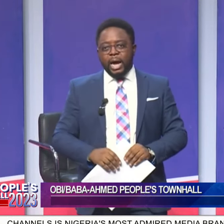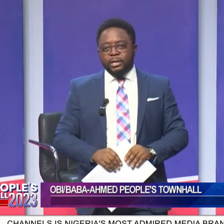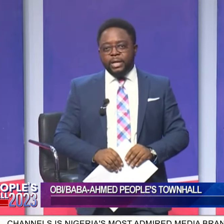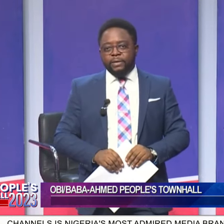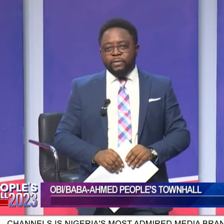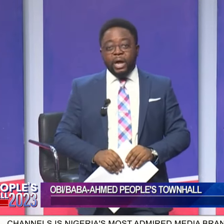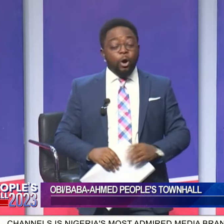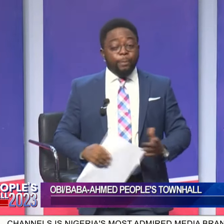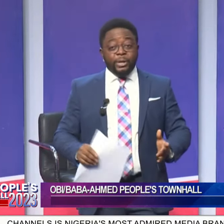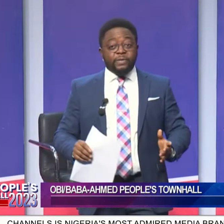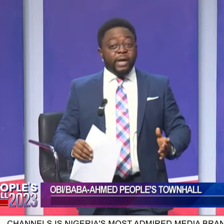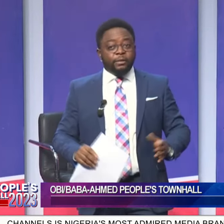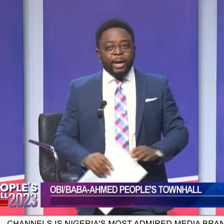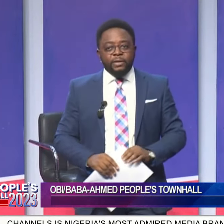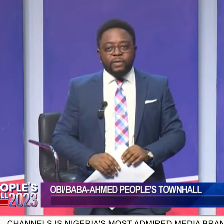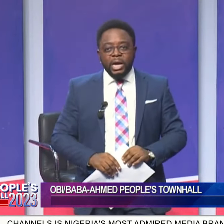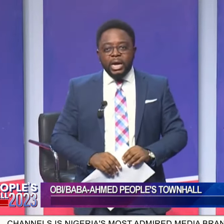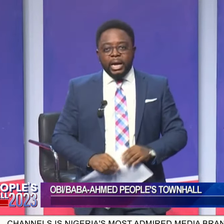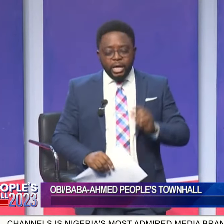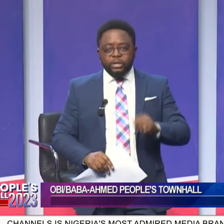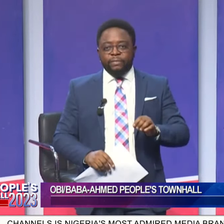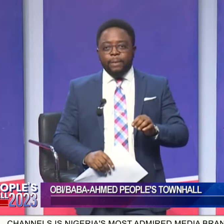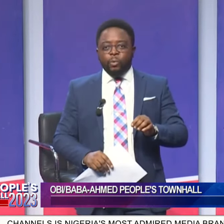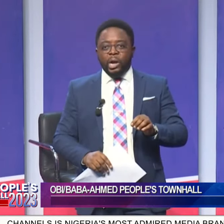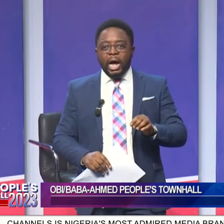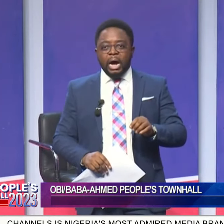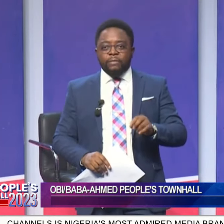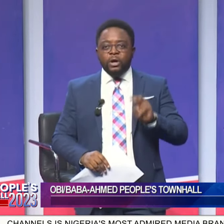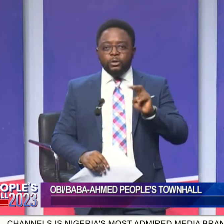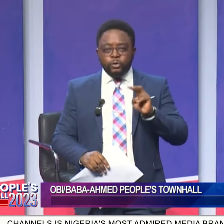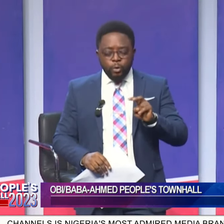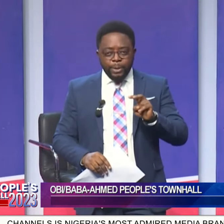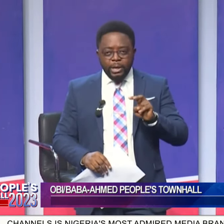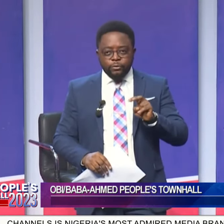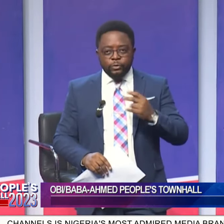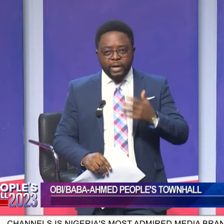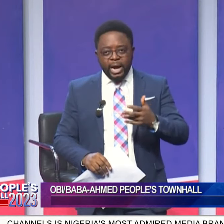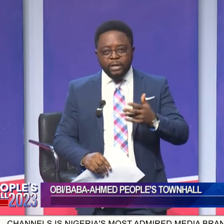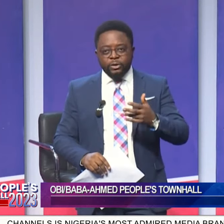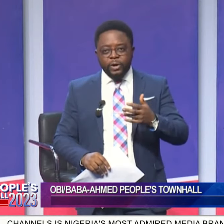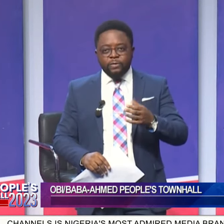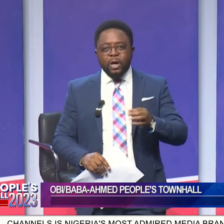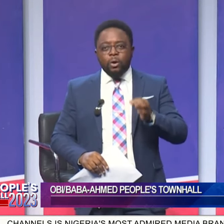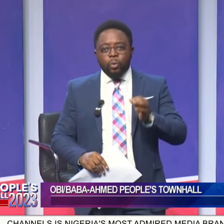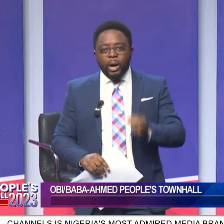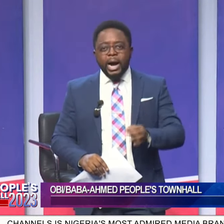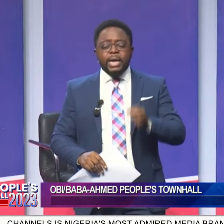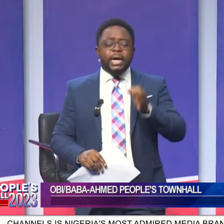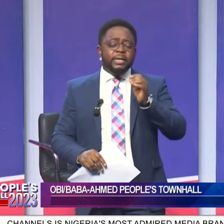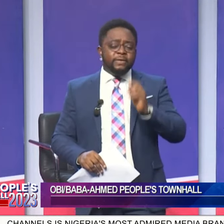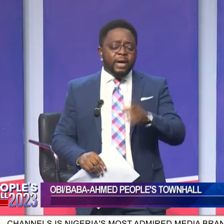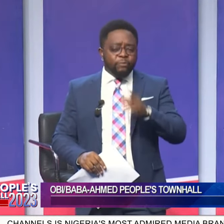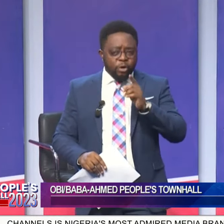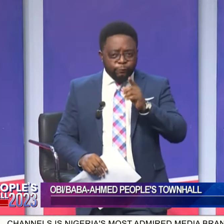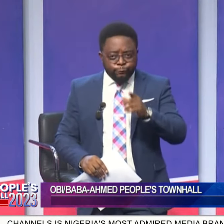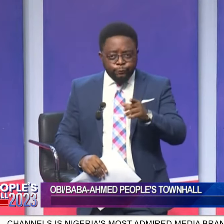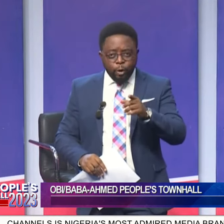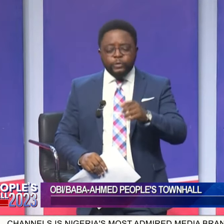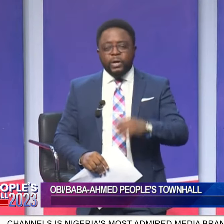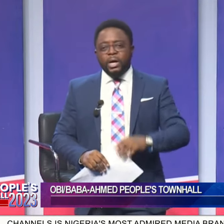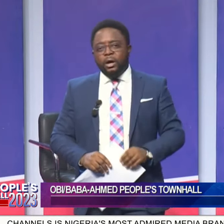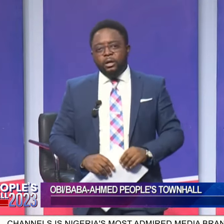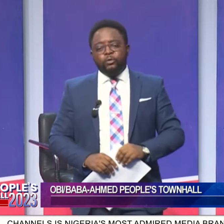hearing from the candidates their opening statements, and each of them will have 2 minutes to tell Nigerians why they deserve